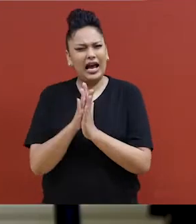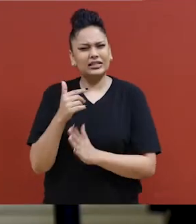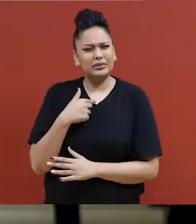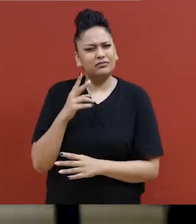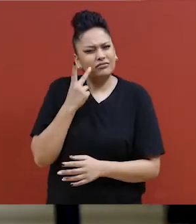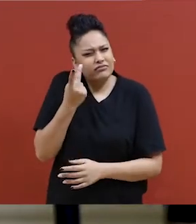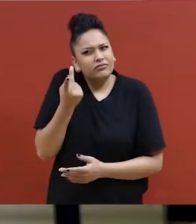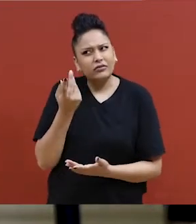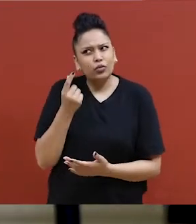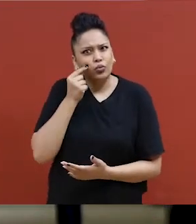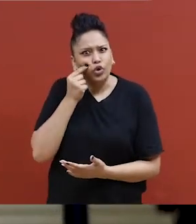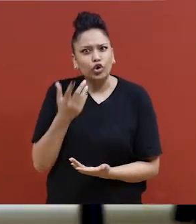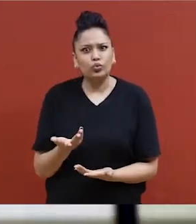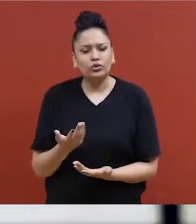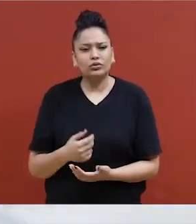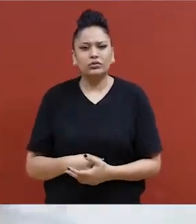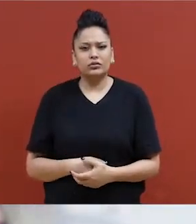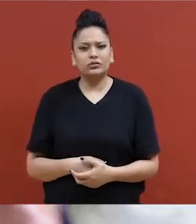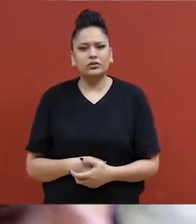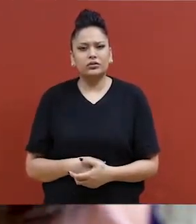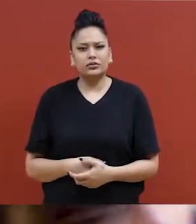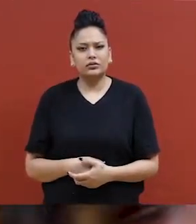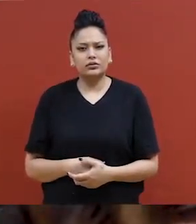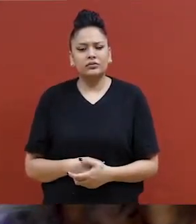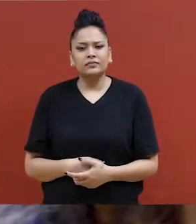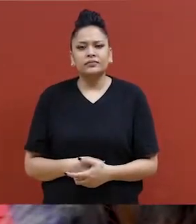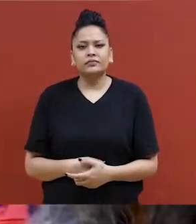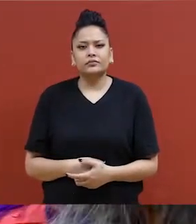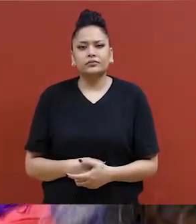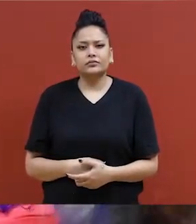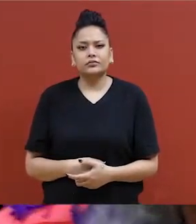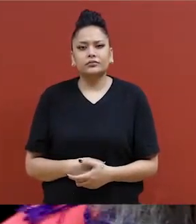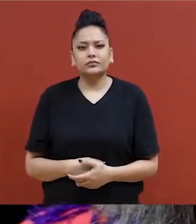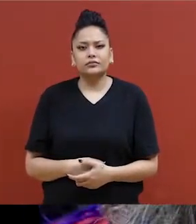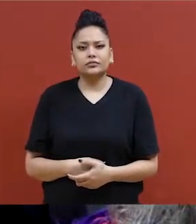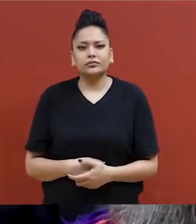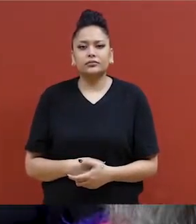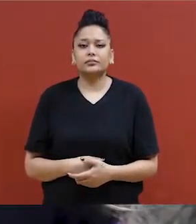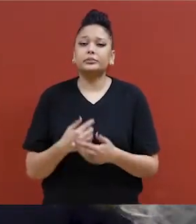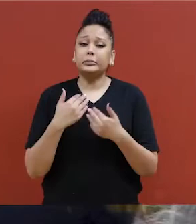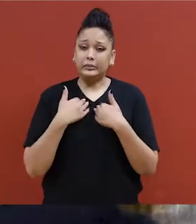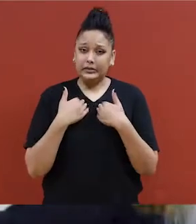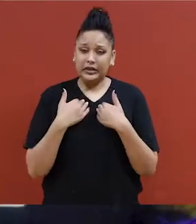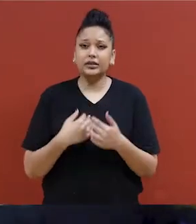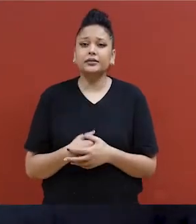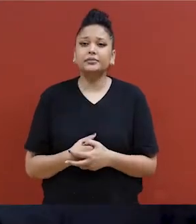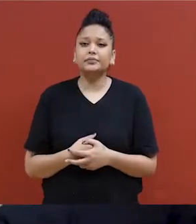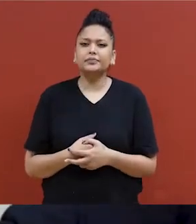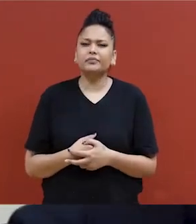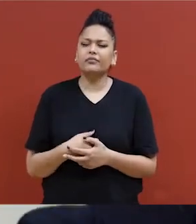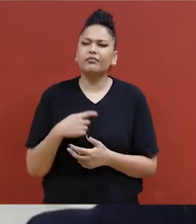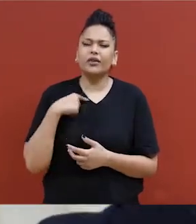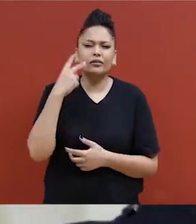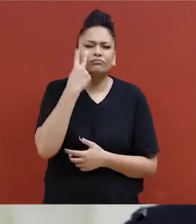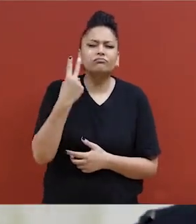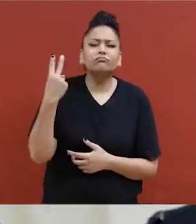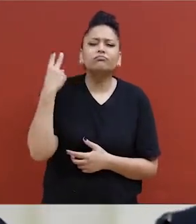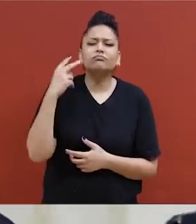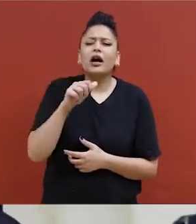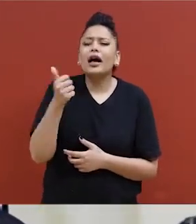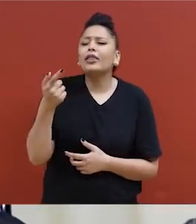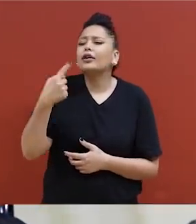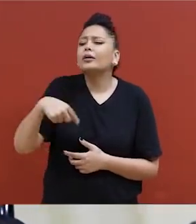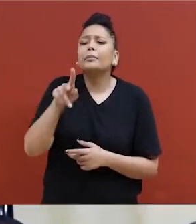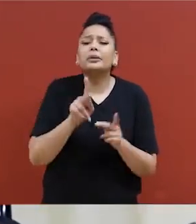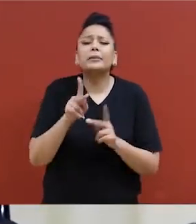Yeah. And then also, you made me think of another experience